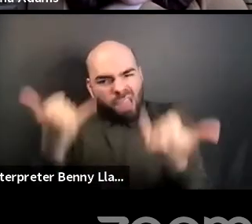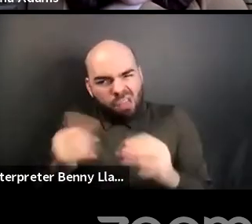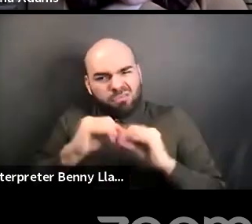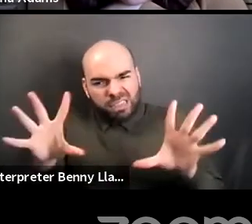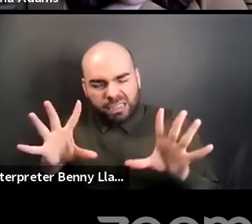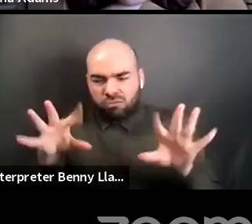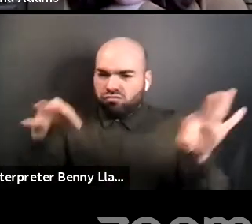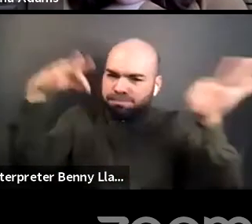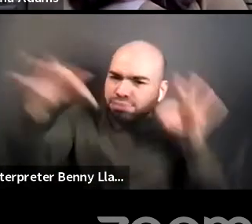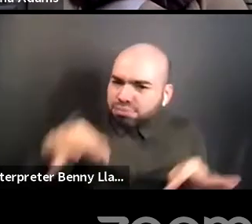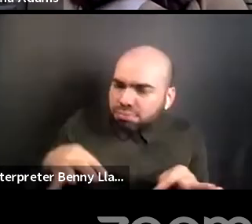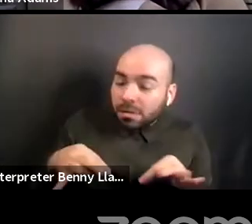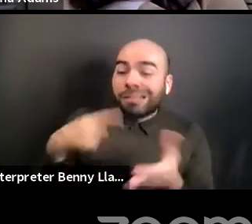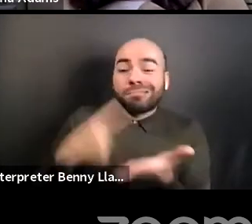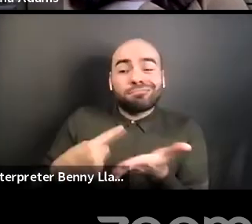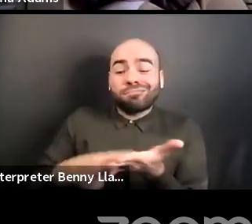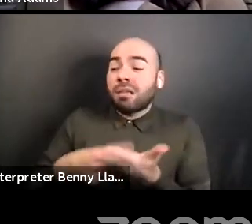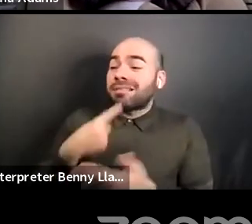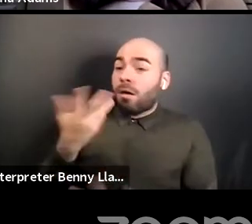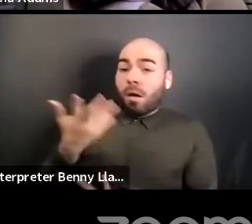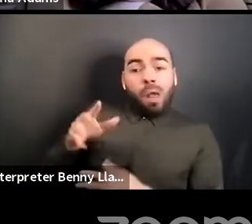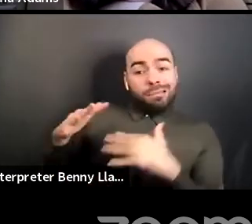creator is being